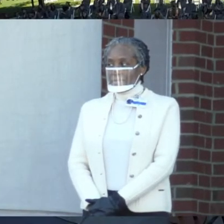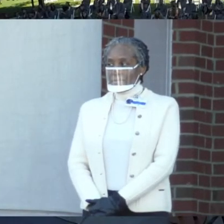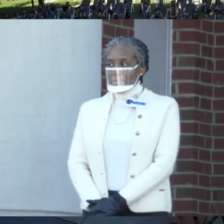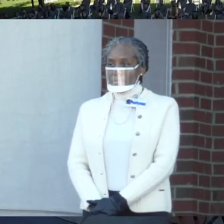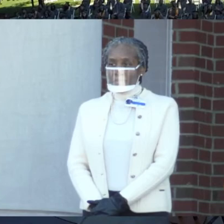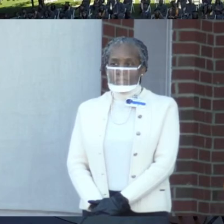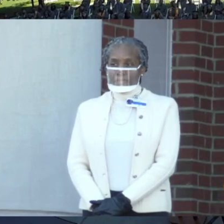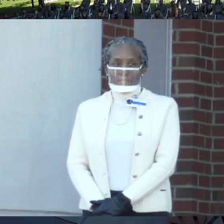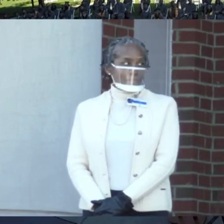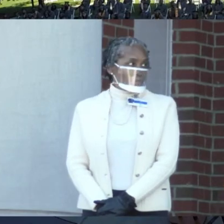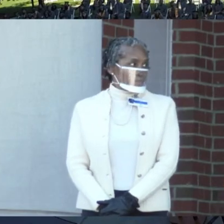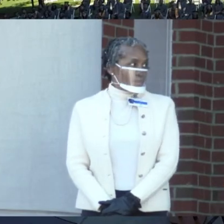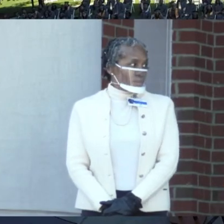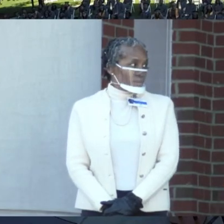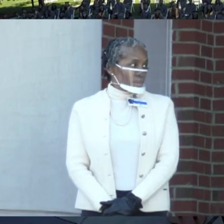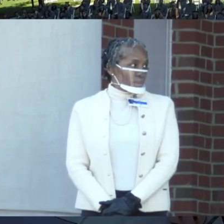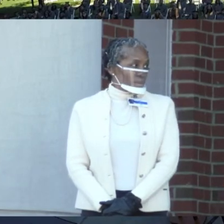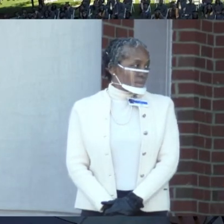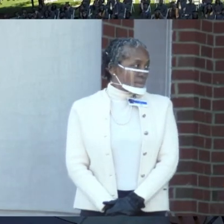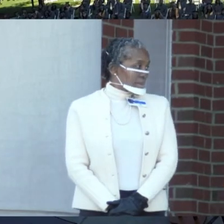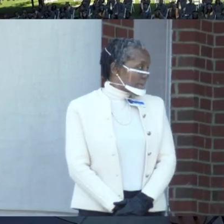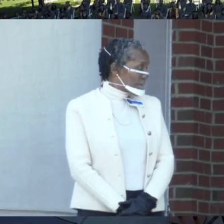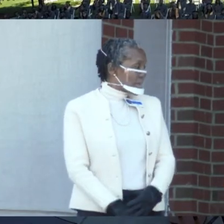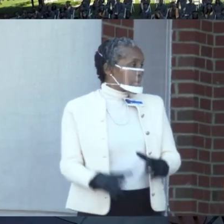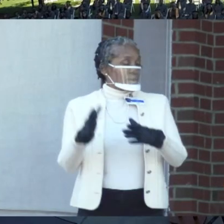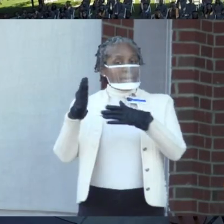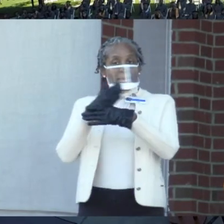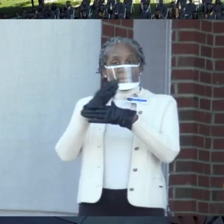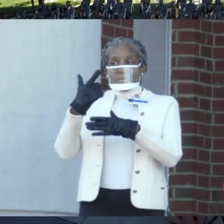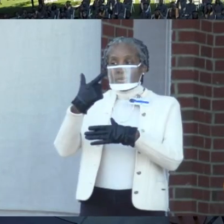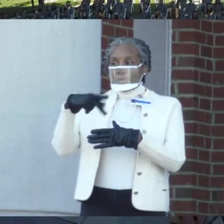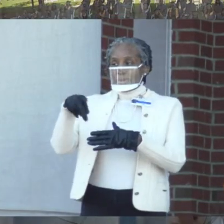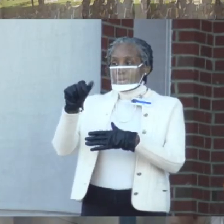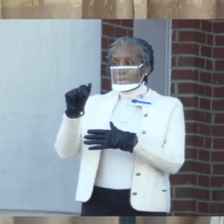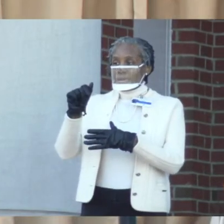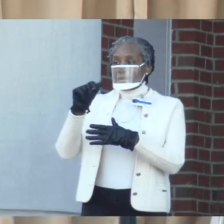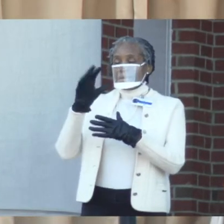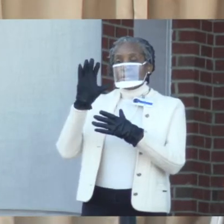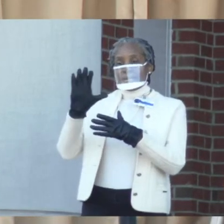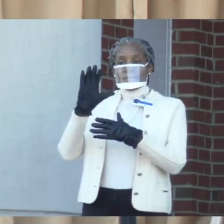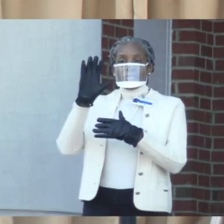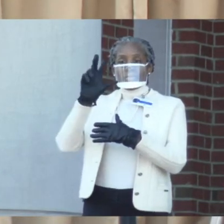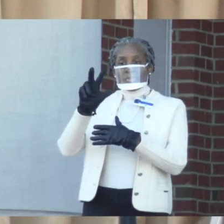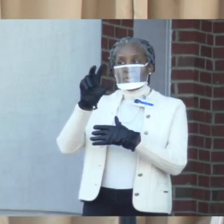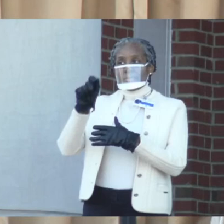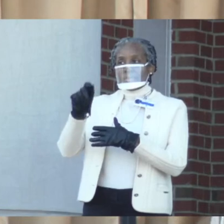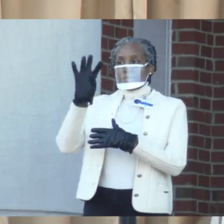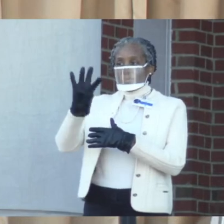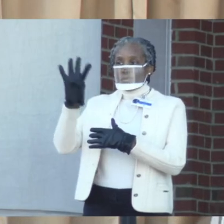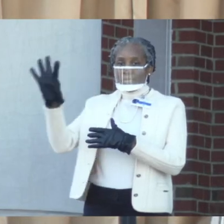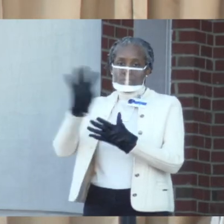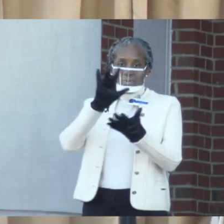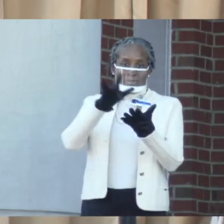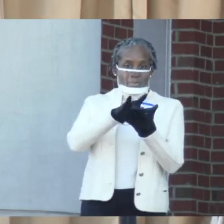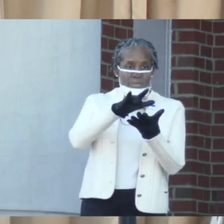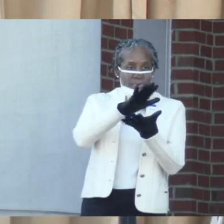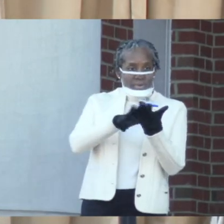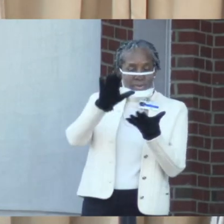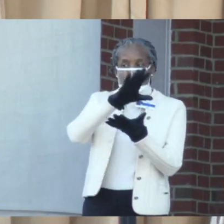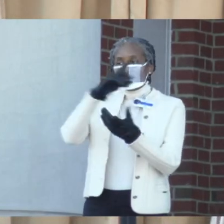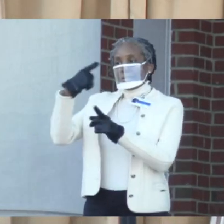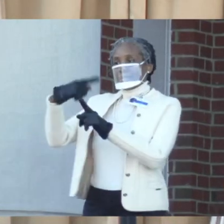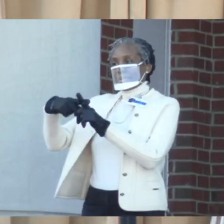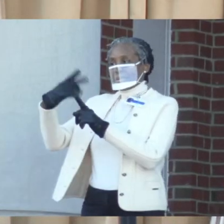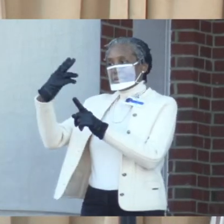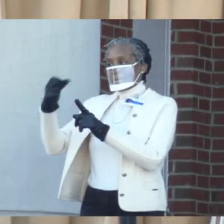And by the way, these graduates have an average GPA of 3.44 in their degree programs. That's quite impressive. Thank you.